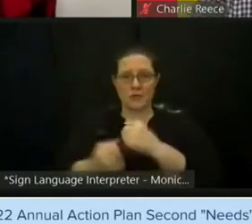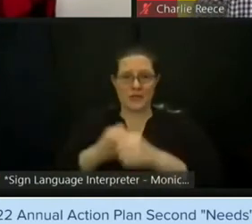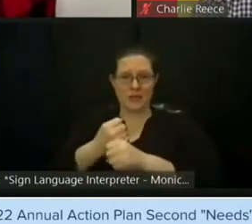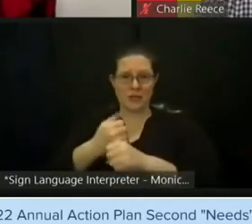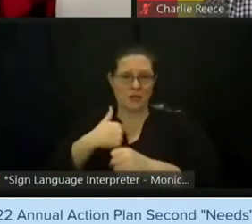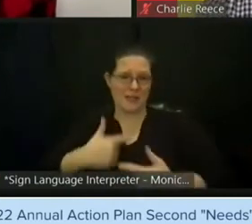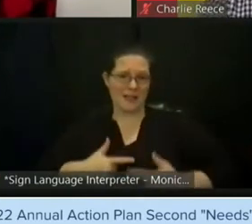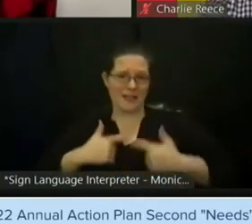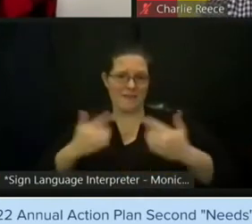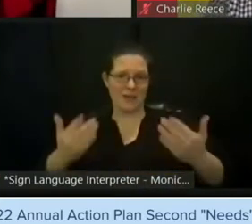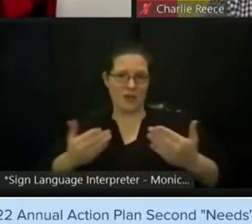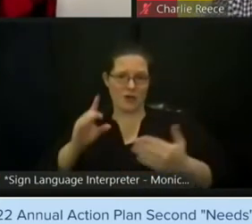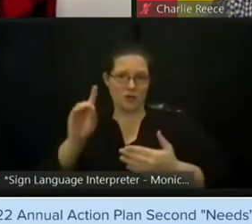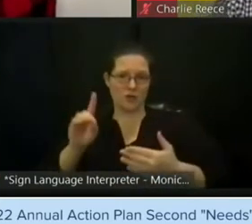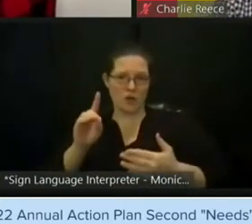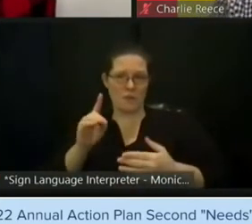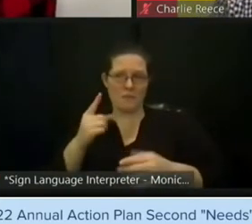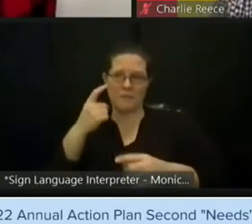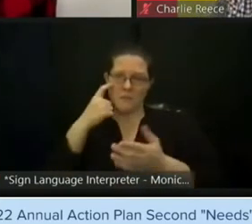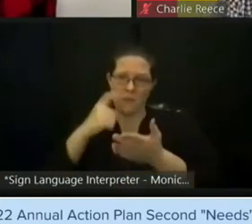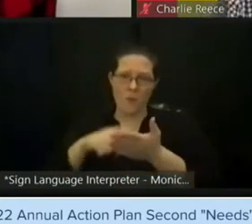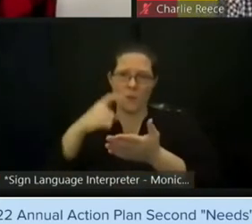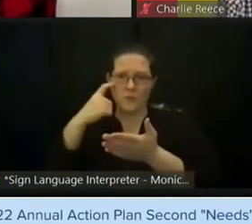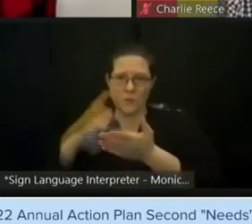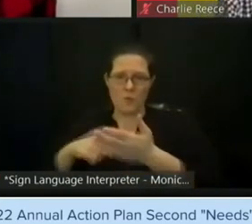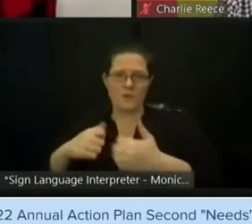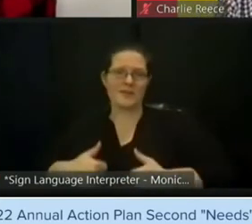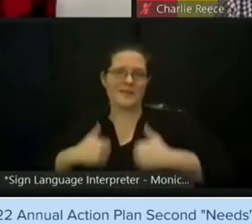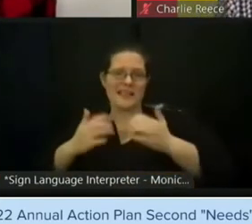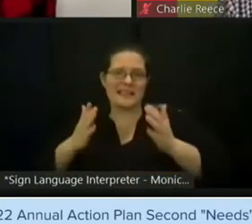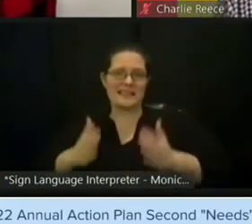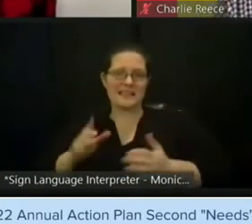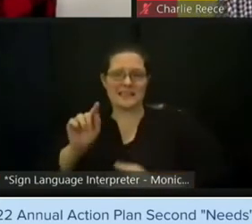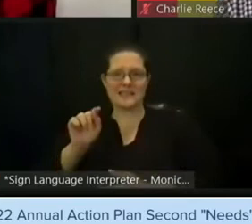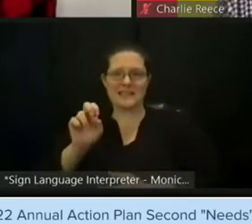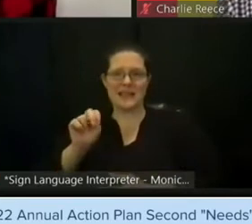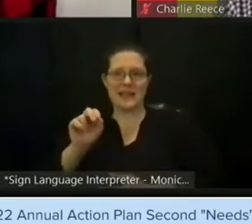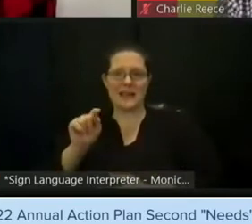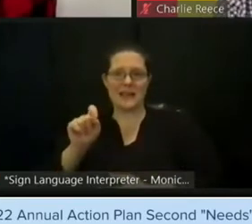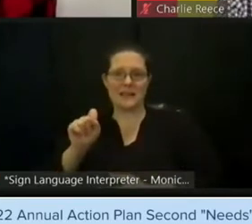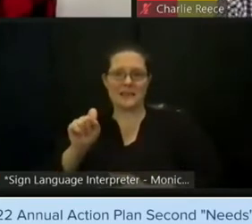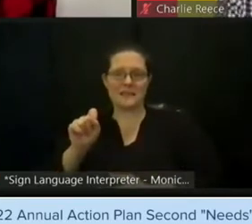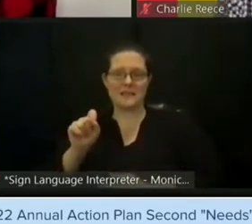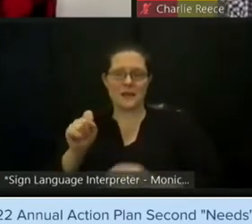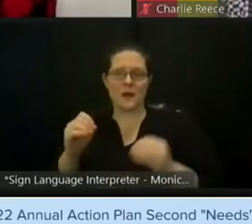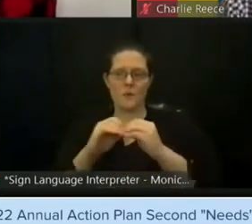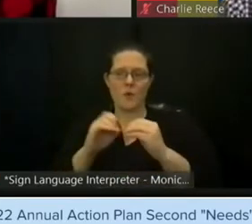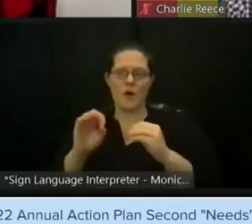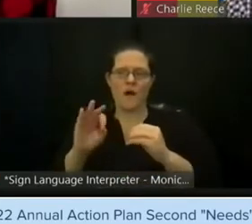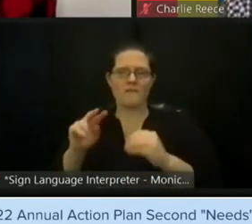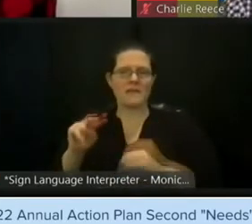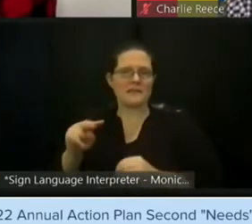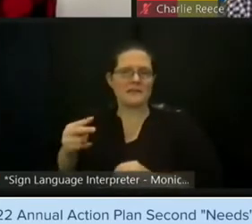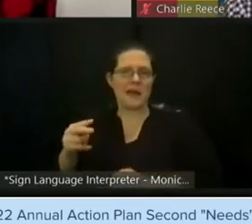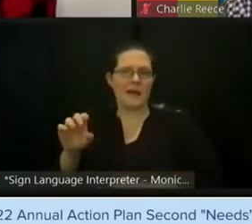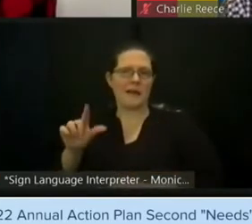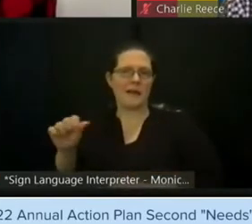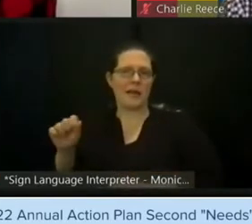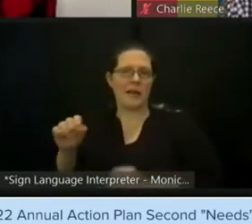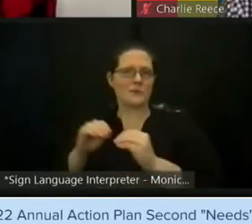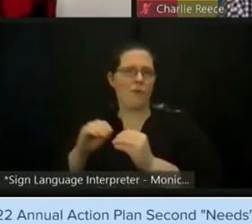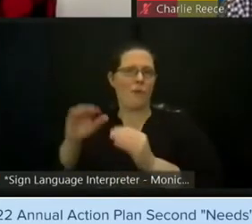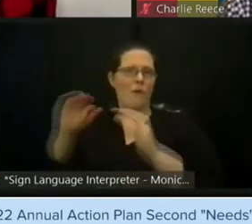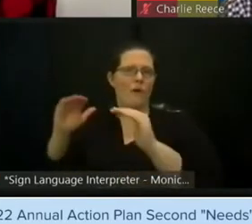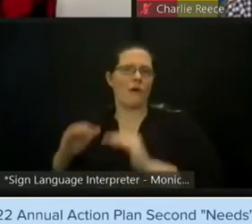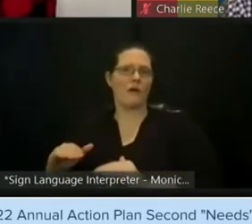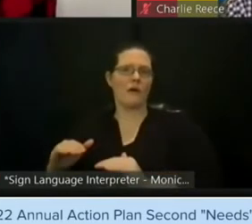lived here, it has increasingly felt that tenants have been reduced to a kind of second-class citizenship, in which it makes